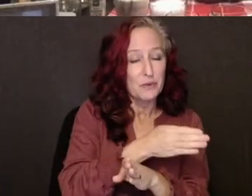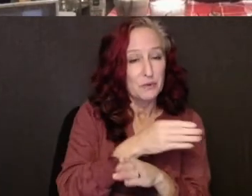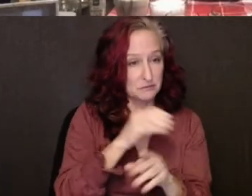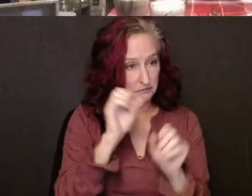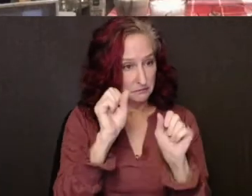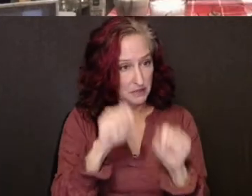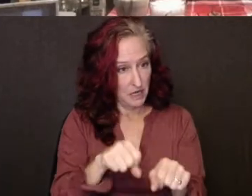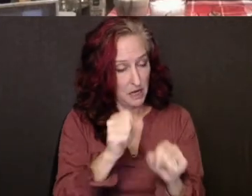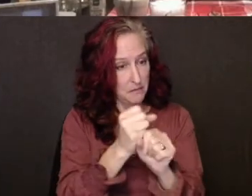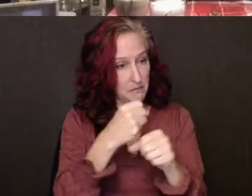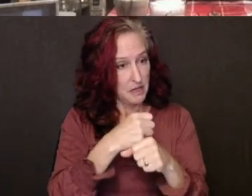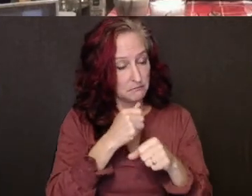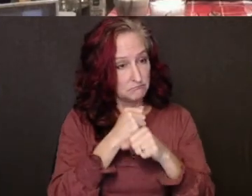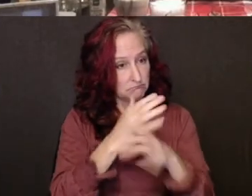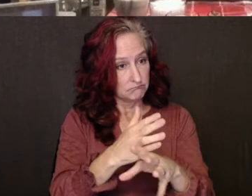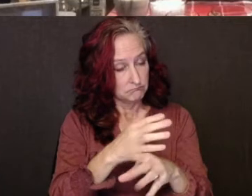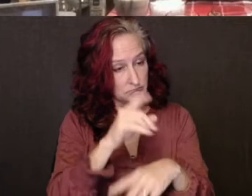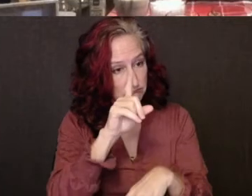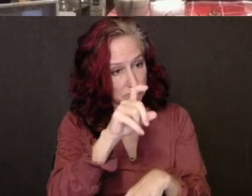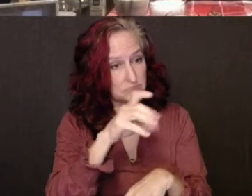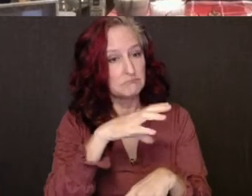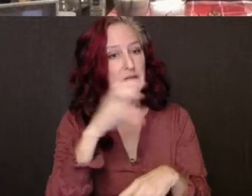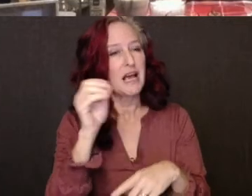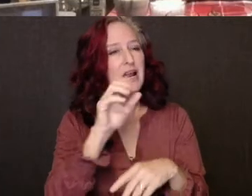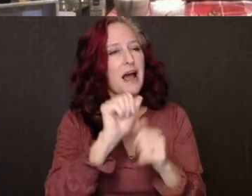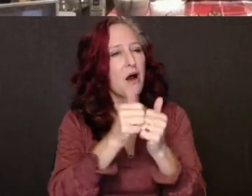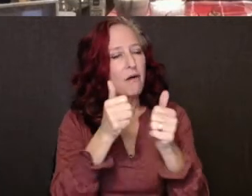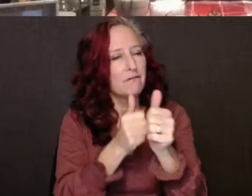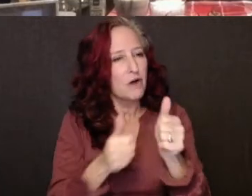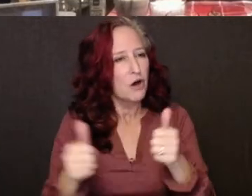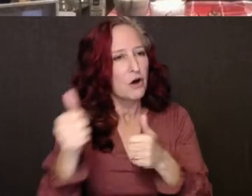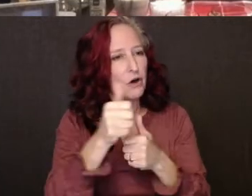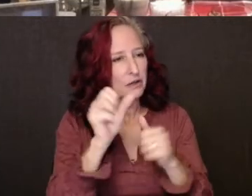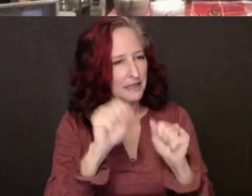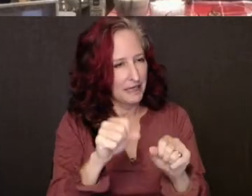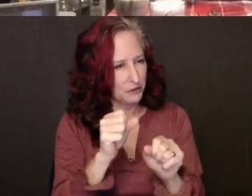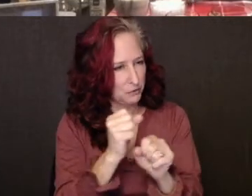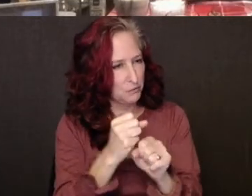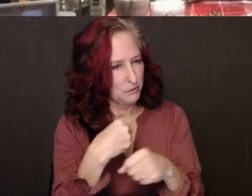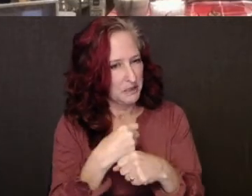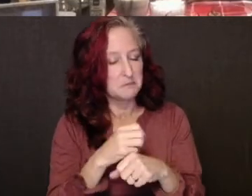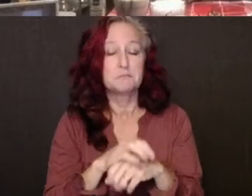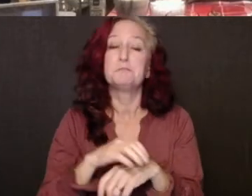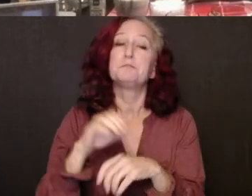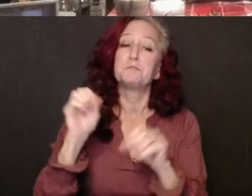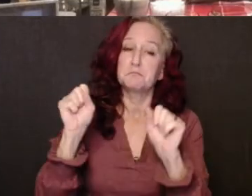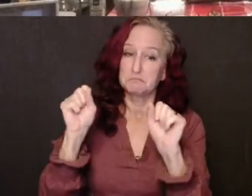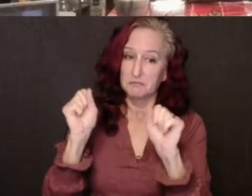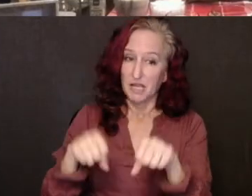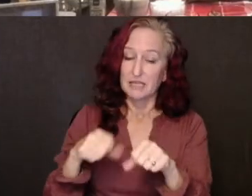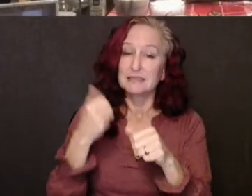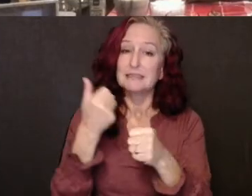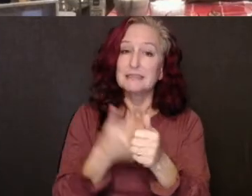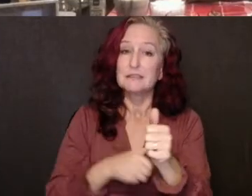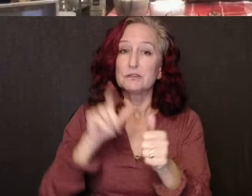Everybody likes their own little jar like that, right? Yeah, exactly. So and can you make this in advance too? Because during